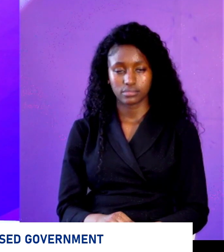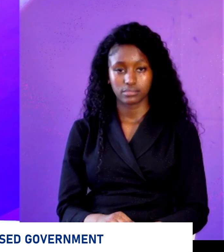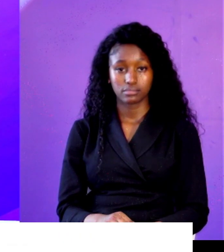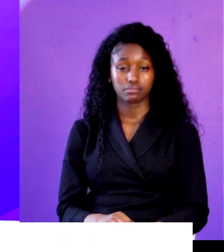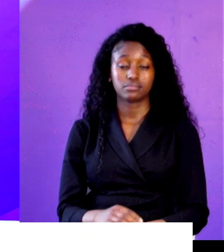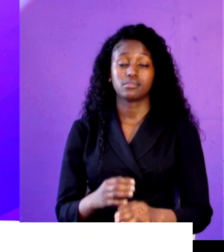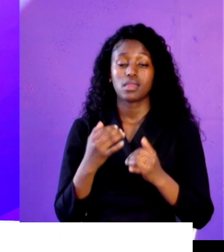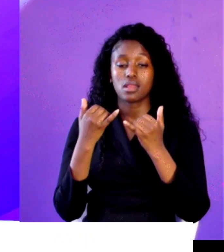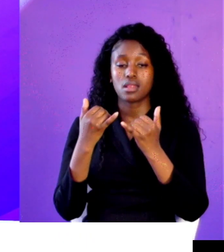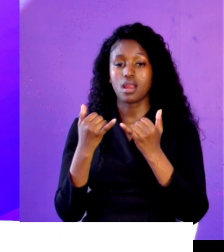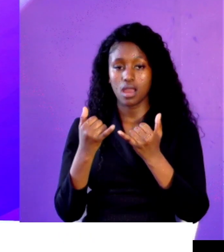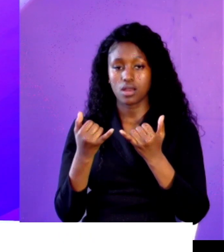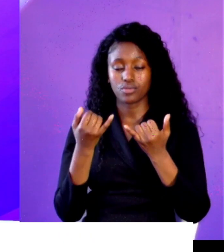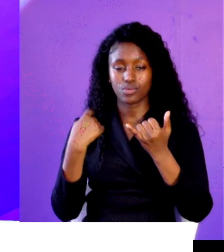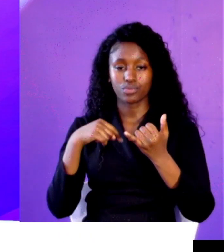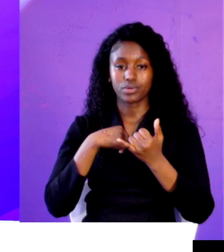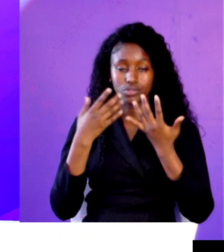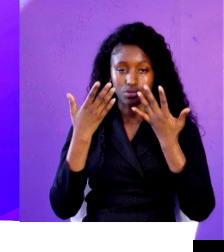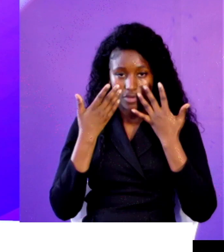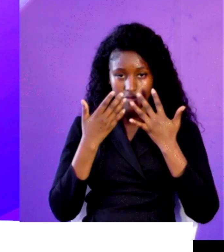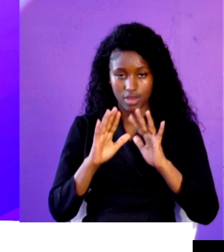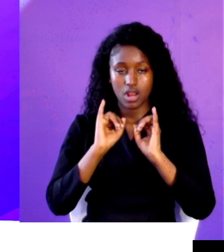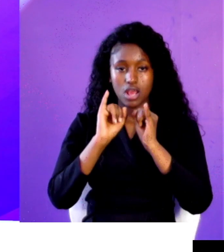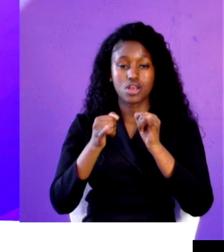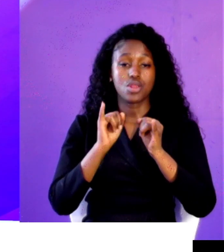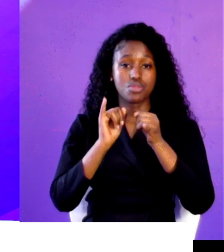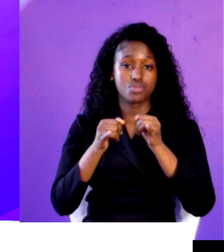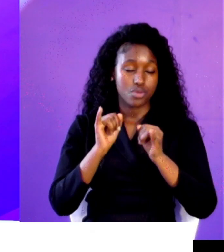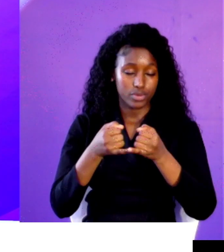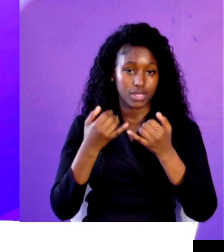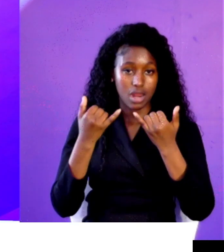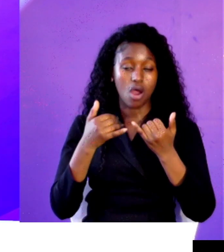With those news updates, let's now take a short break.